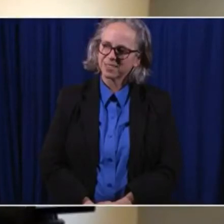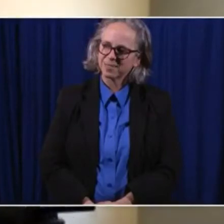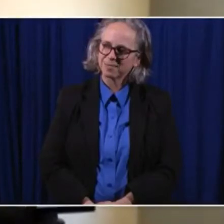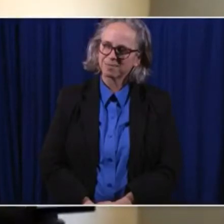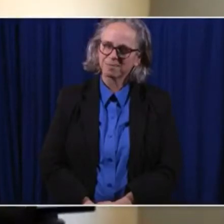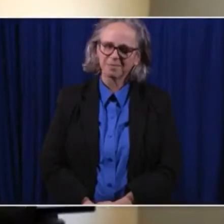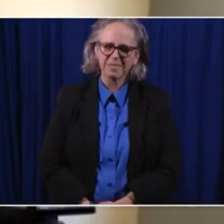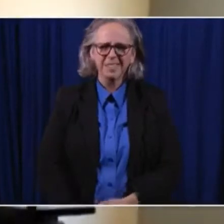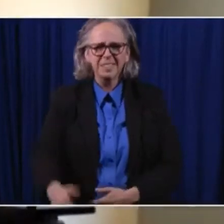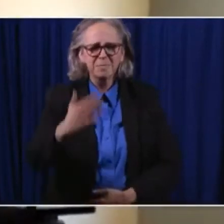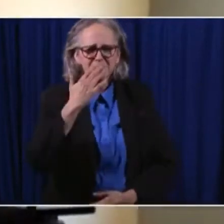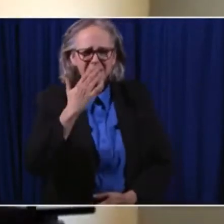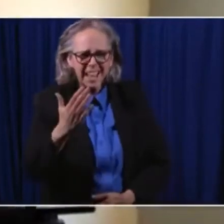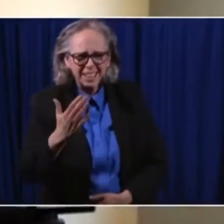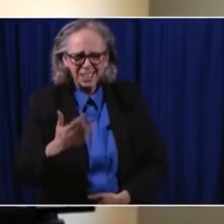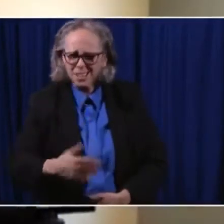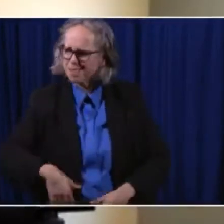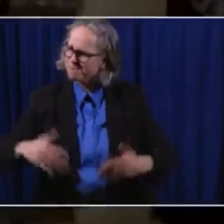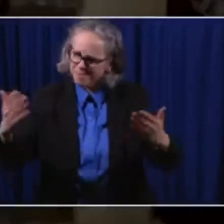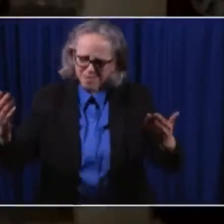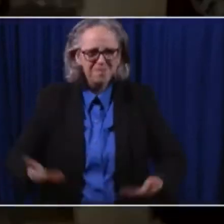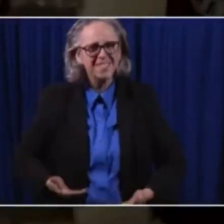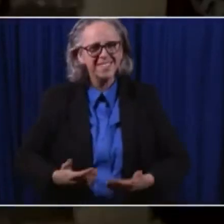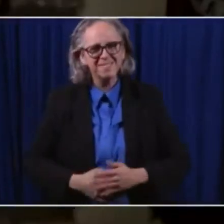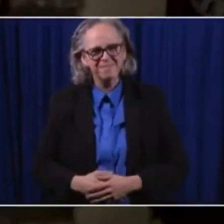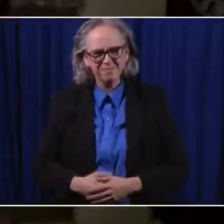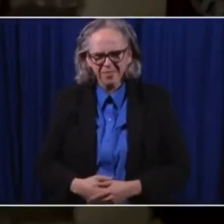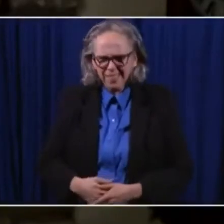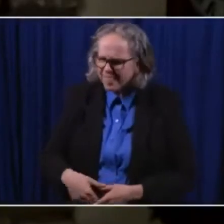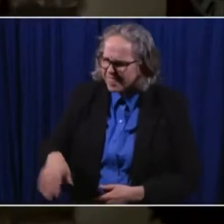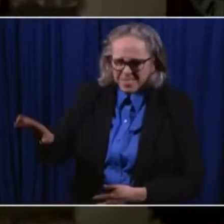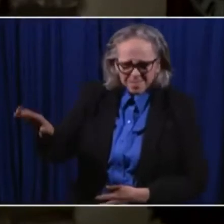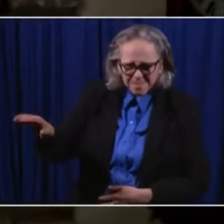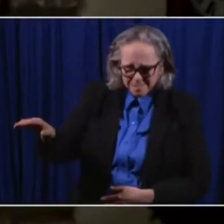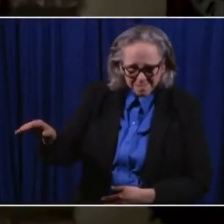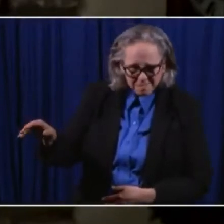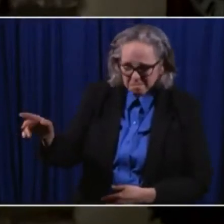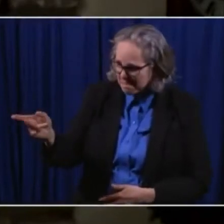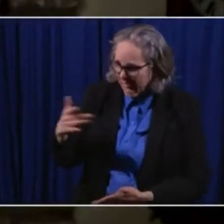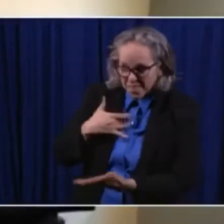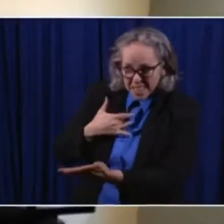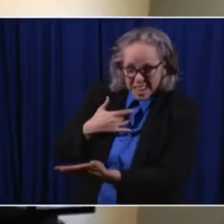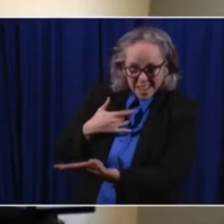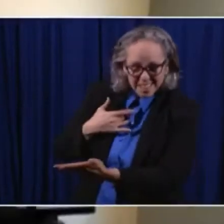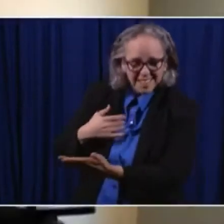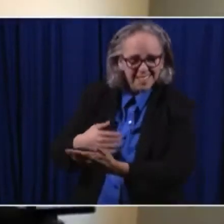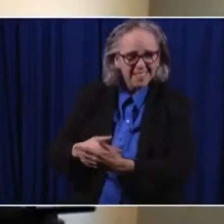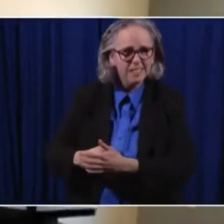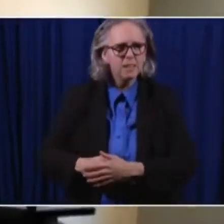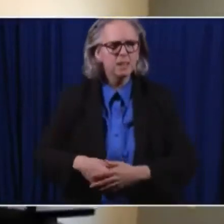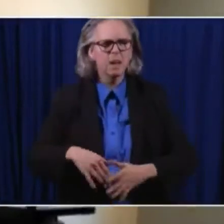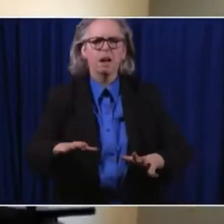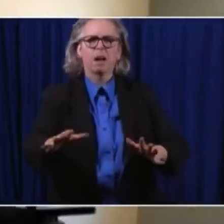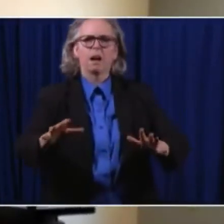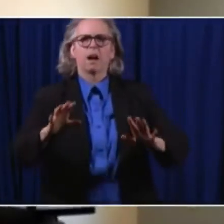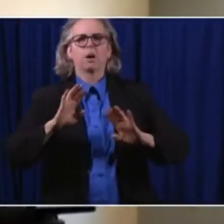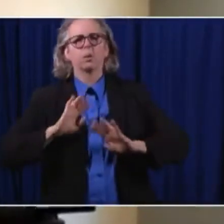Welcome. There you go. All right. How'd that work out, Brenda? Oh, it was